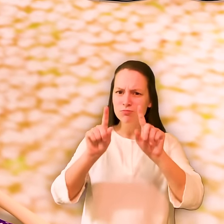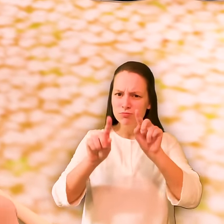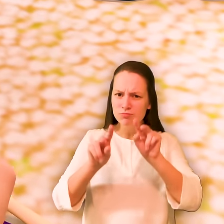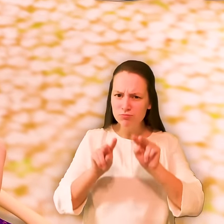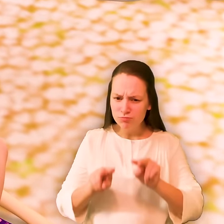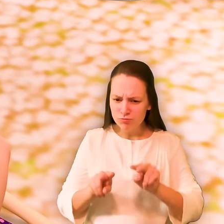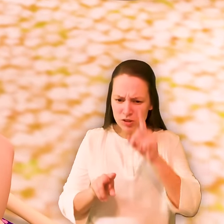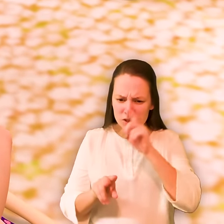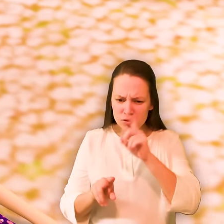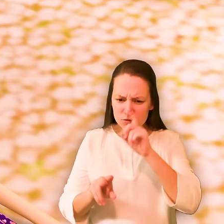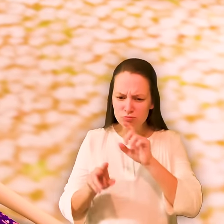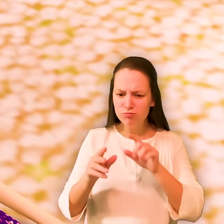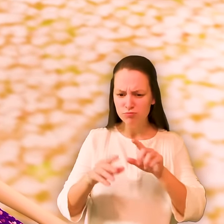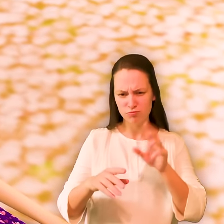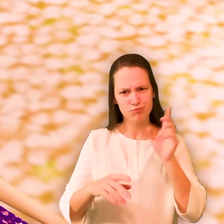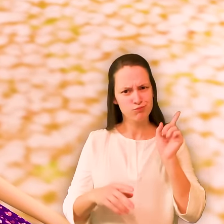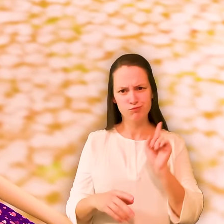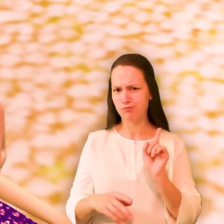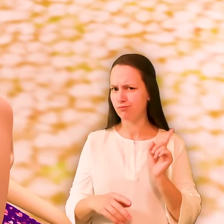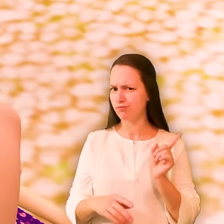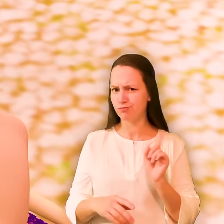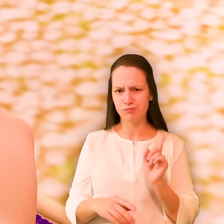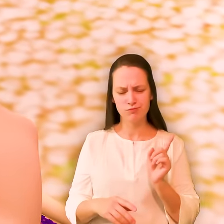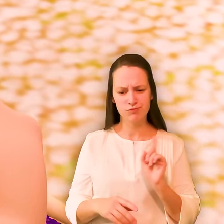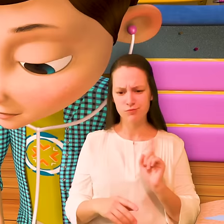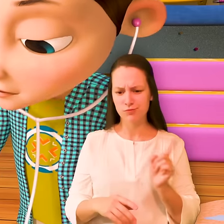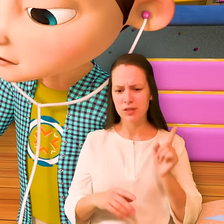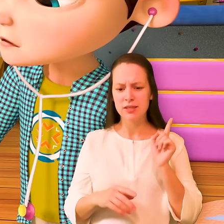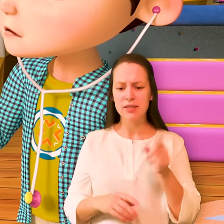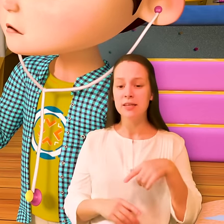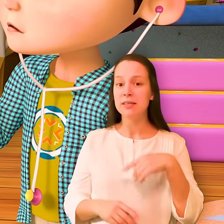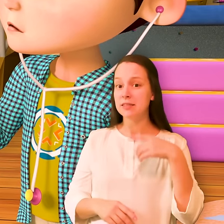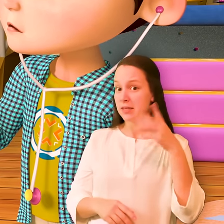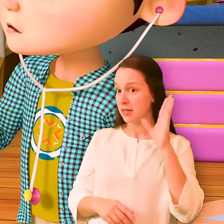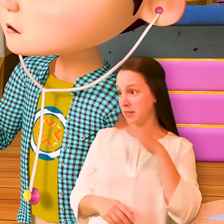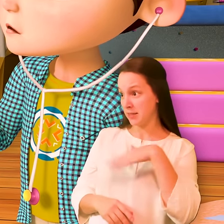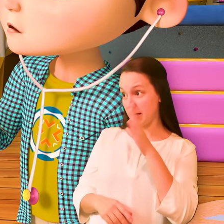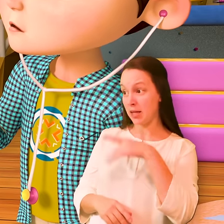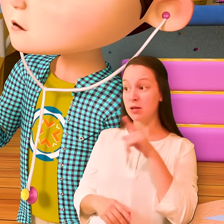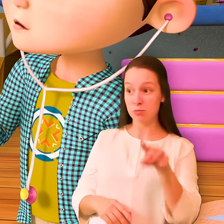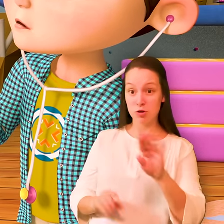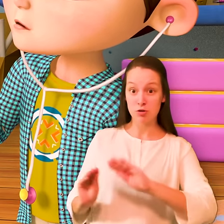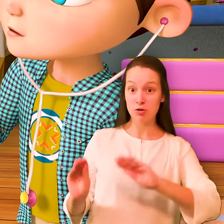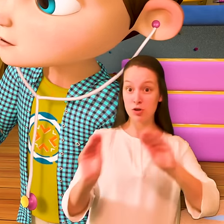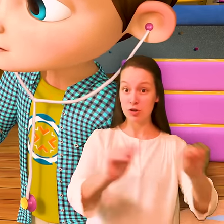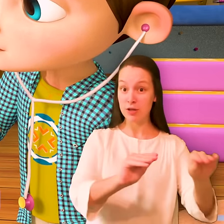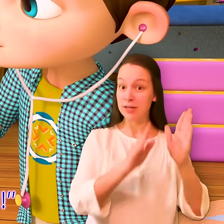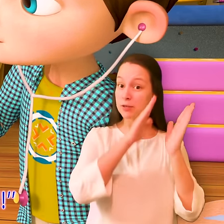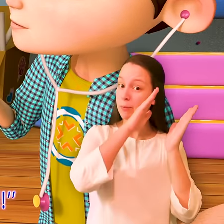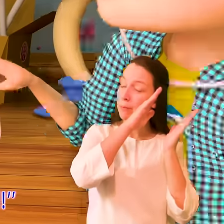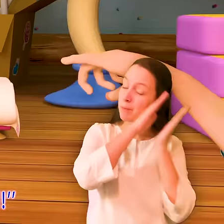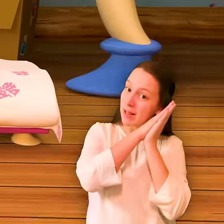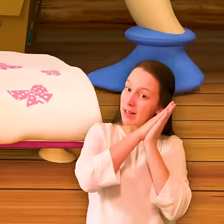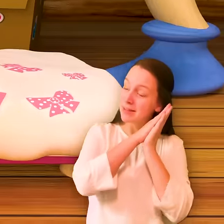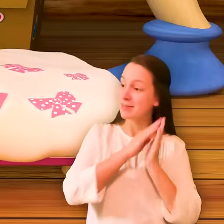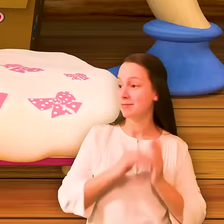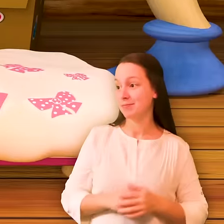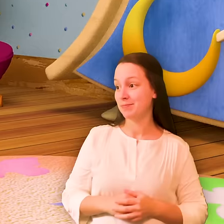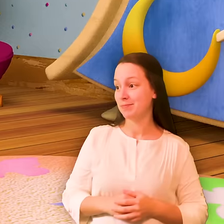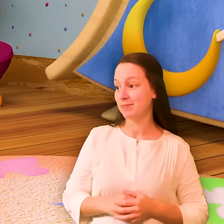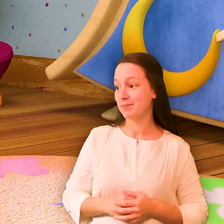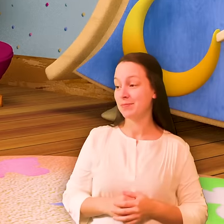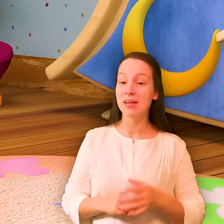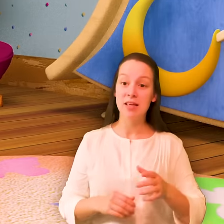he looked at the dolly and he shook his head and he said miss polly put her straight to